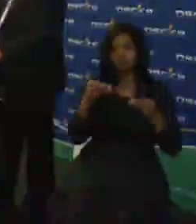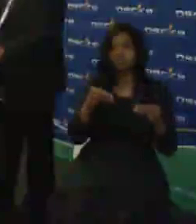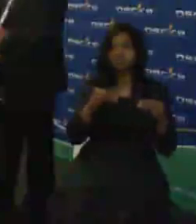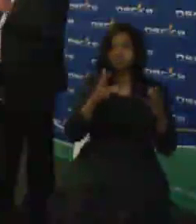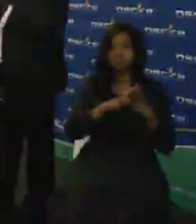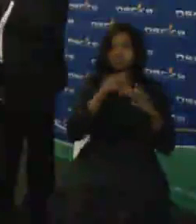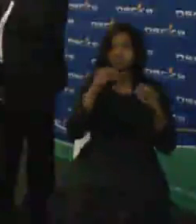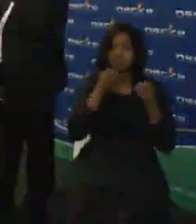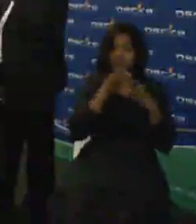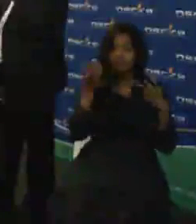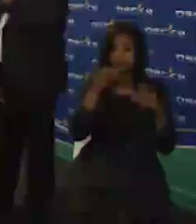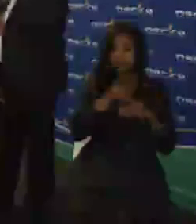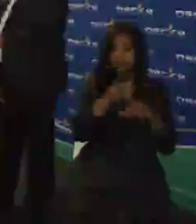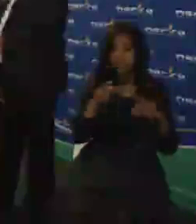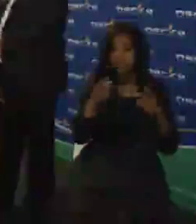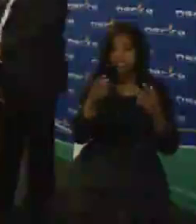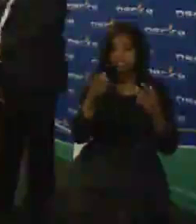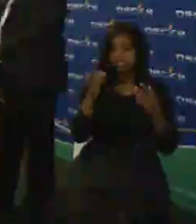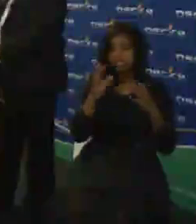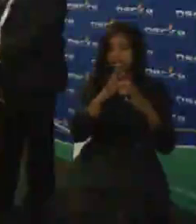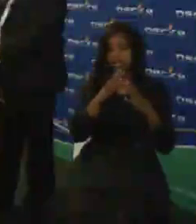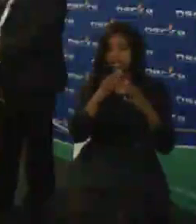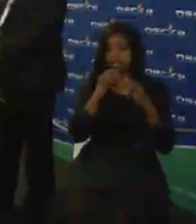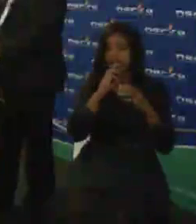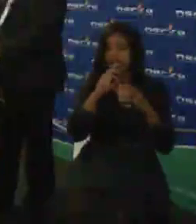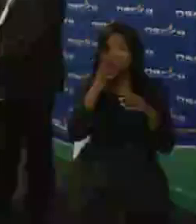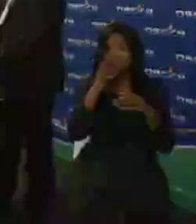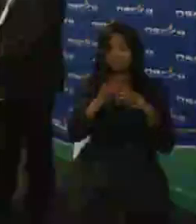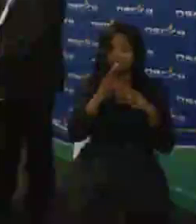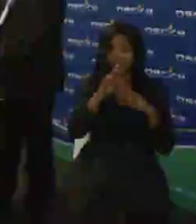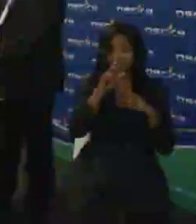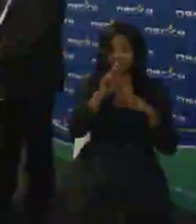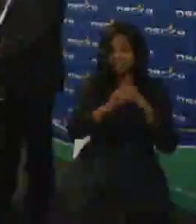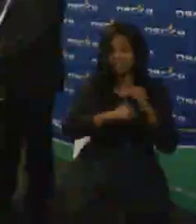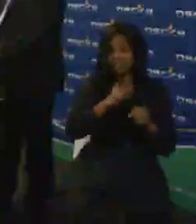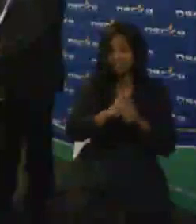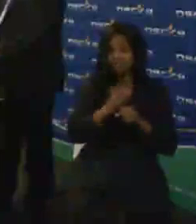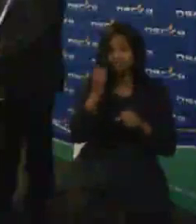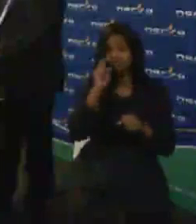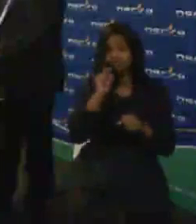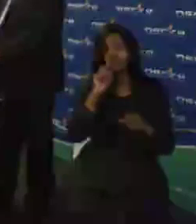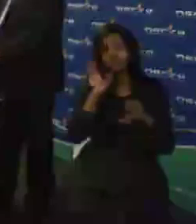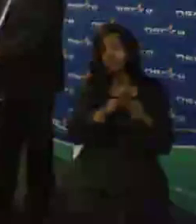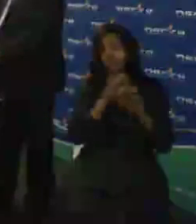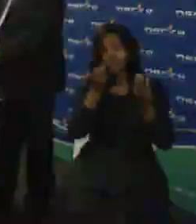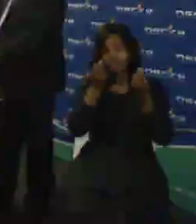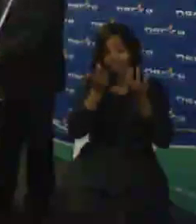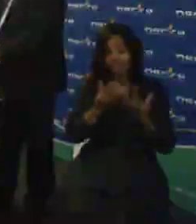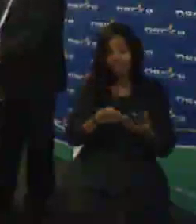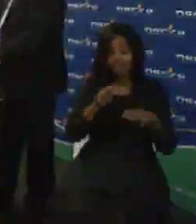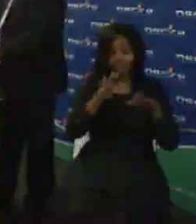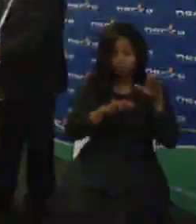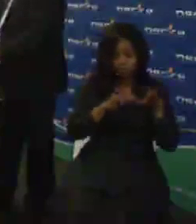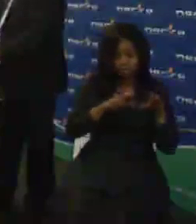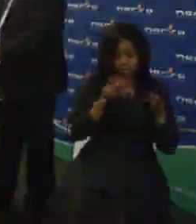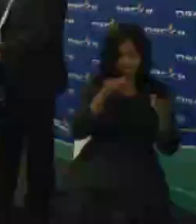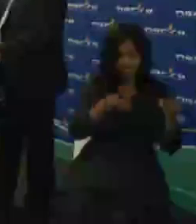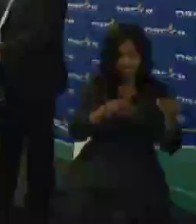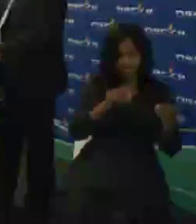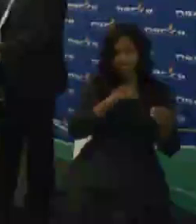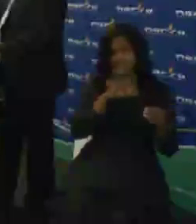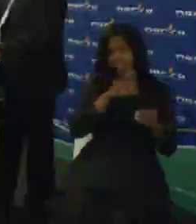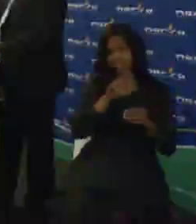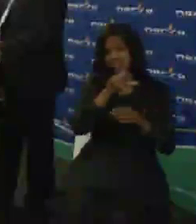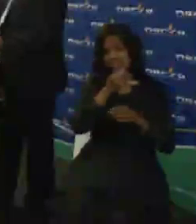those assets are, what, 37 years old. And the amount that disclosed in our balance sheet of around 700